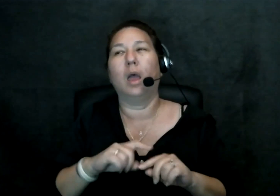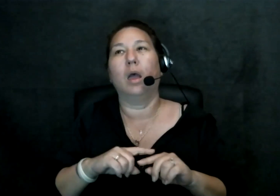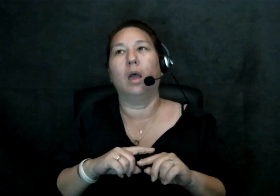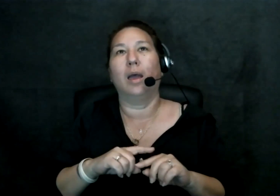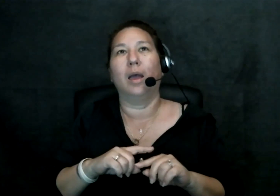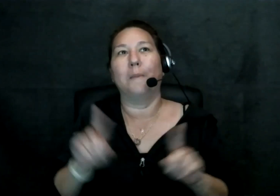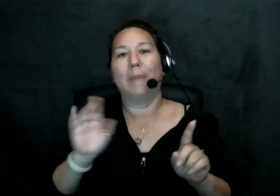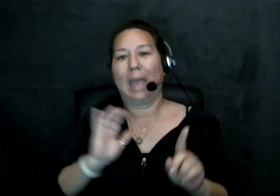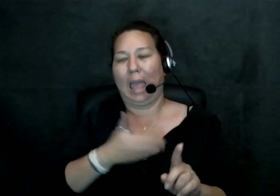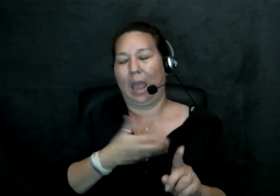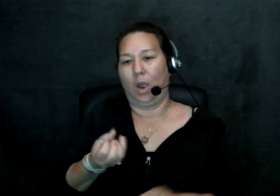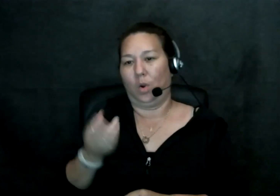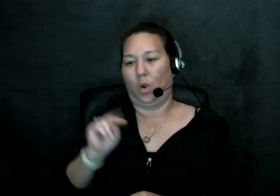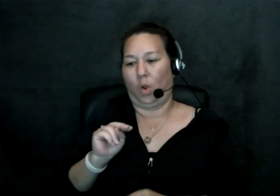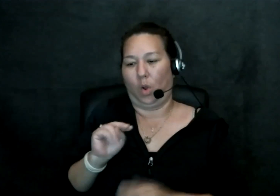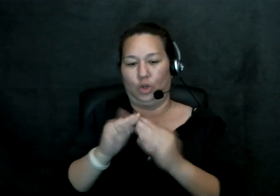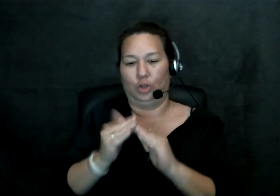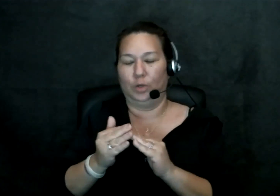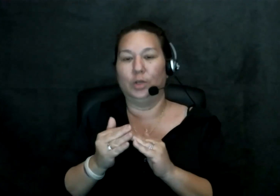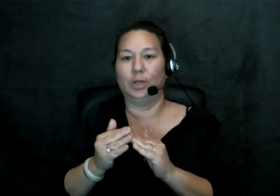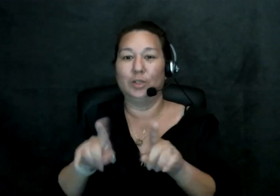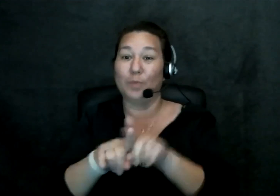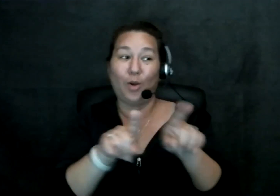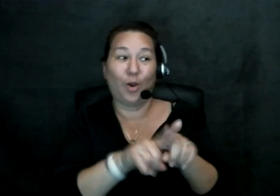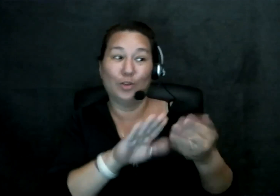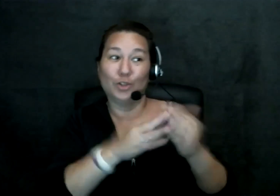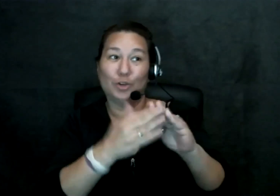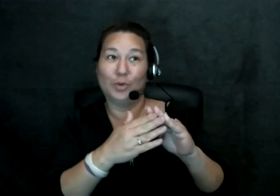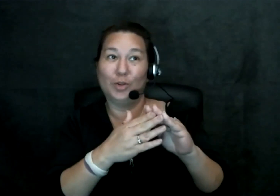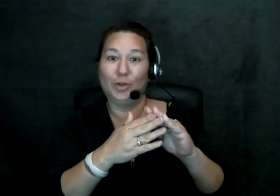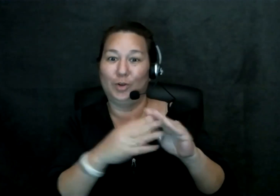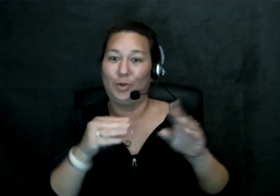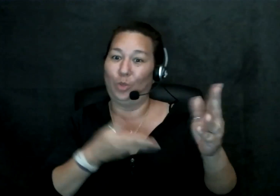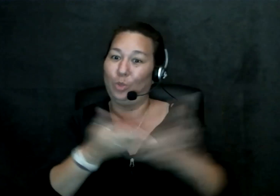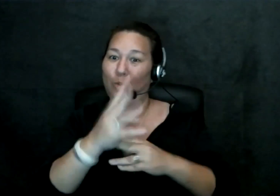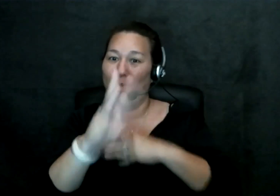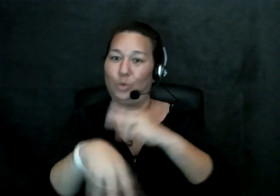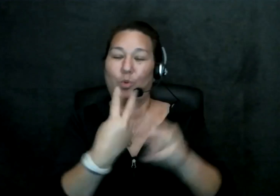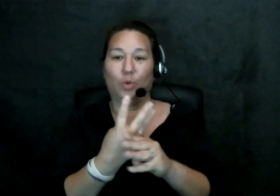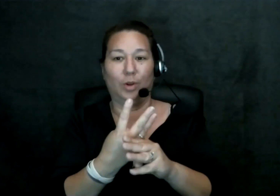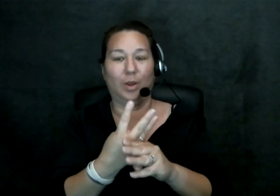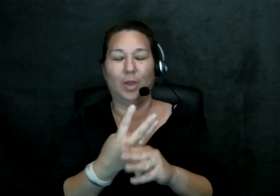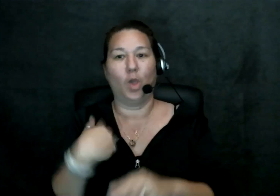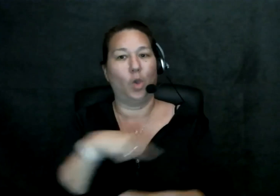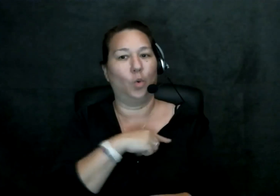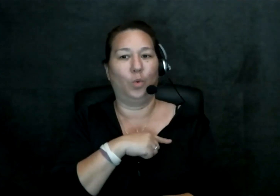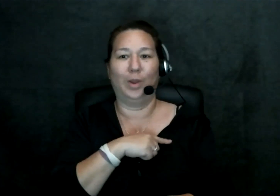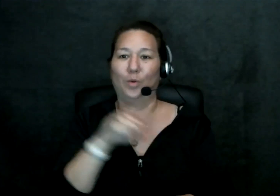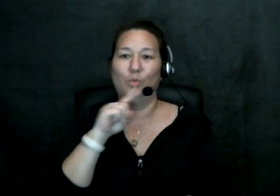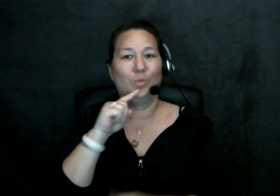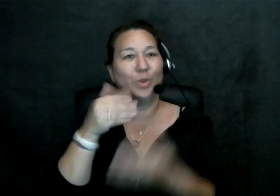communities, but communities worldwide. We are only a bus ride, an airplane ride away